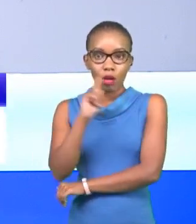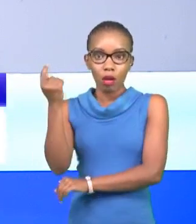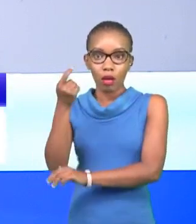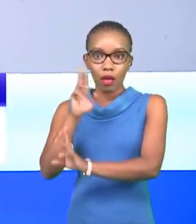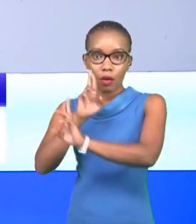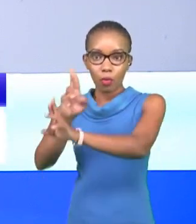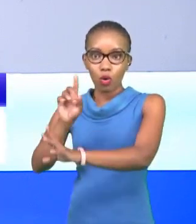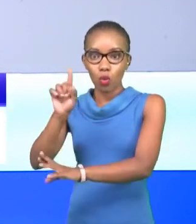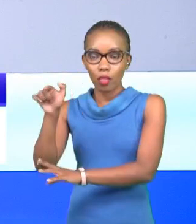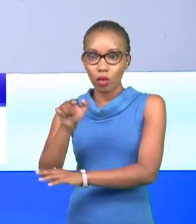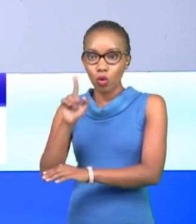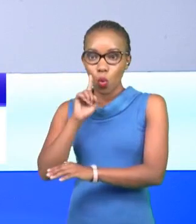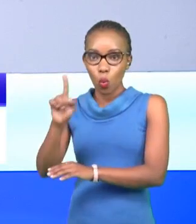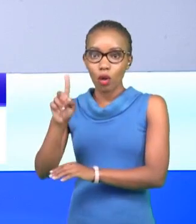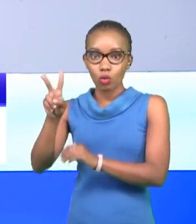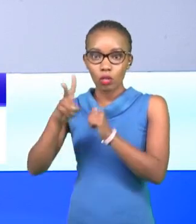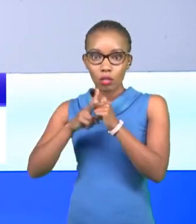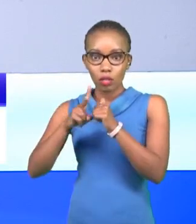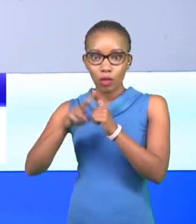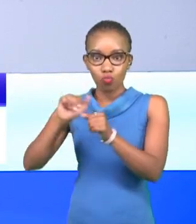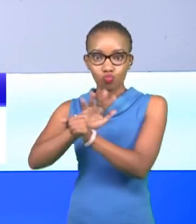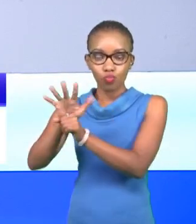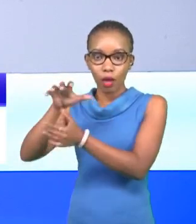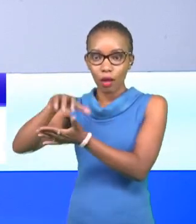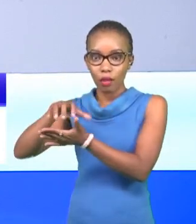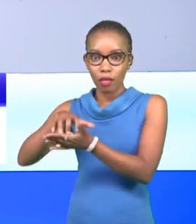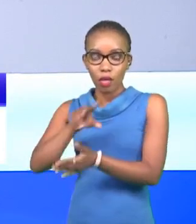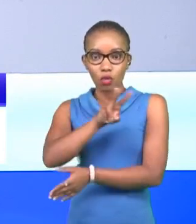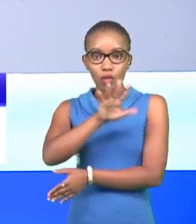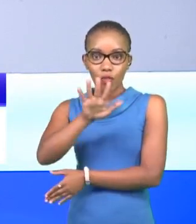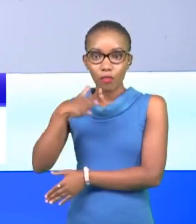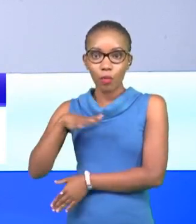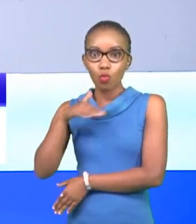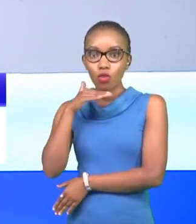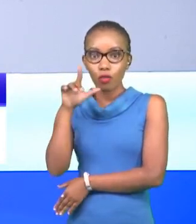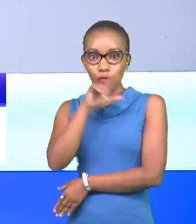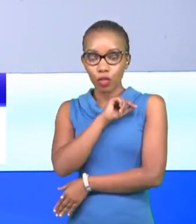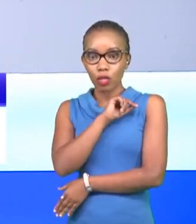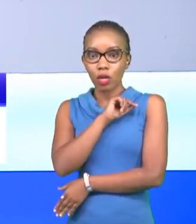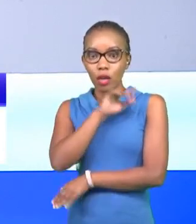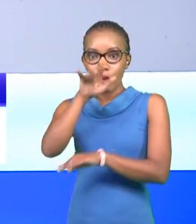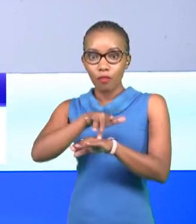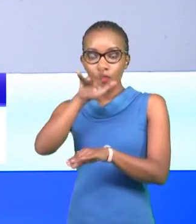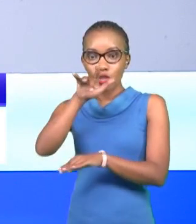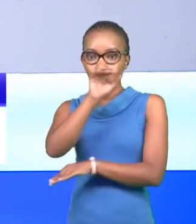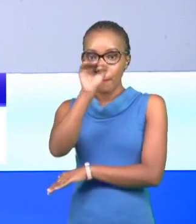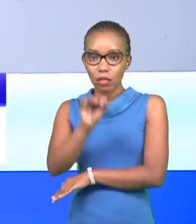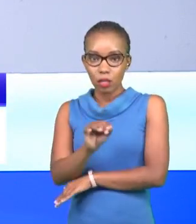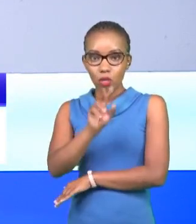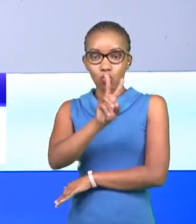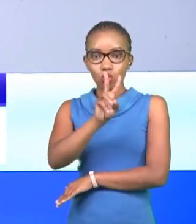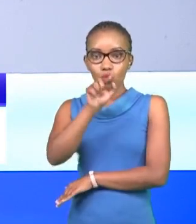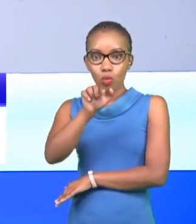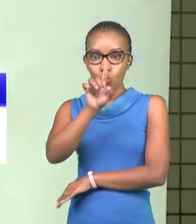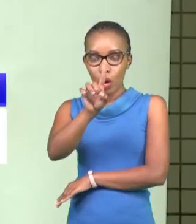recorded 1,127 COVID-19 cases and 25 deaths with a positivity rate of 22.1%.